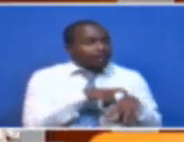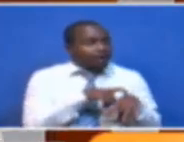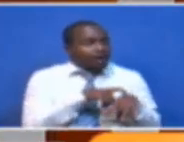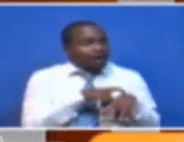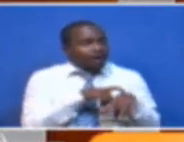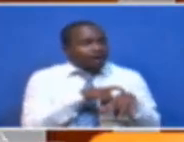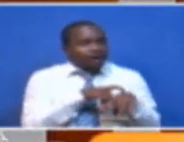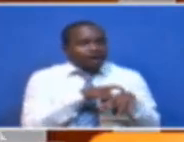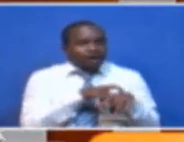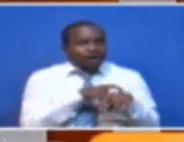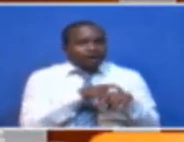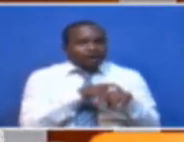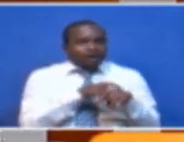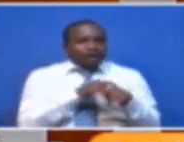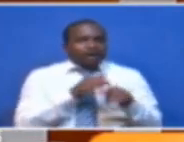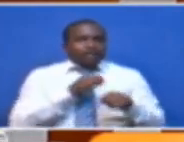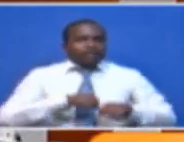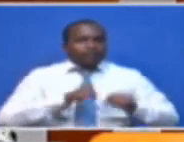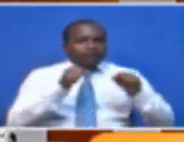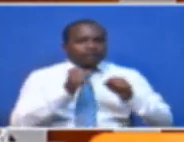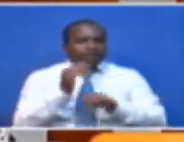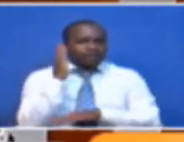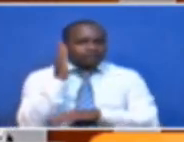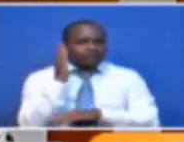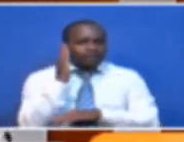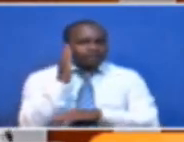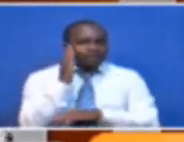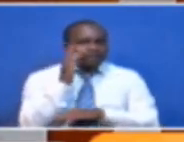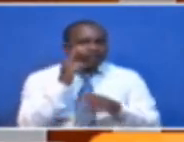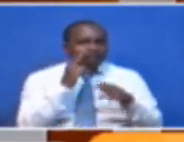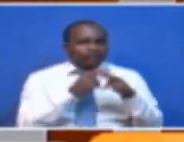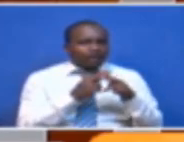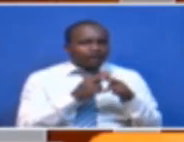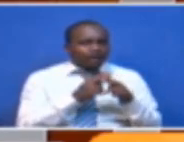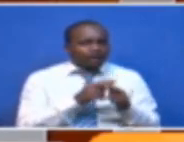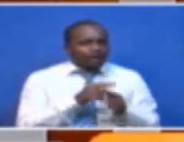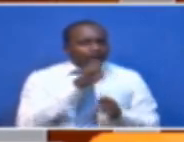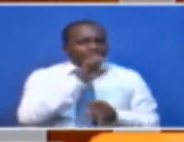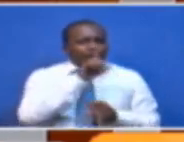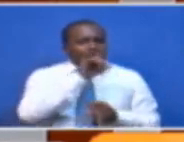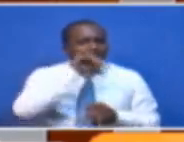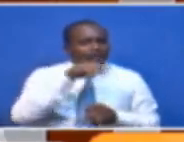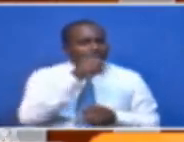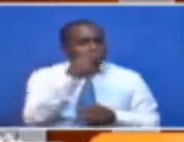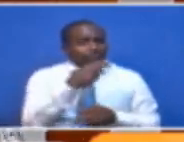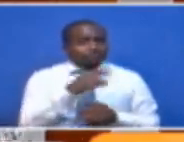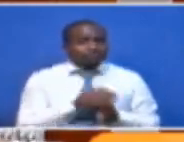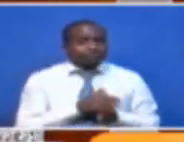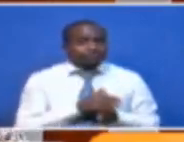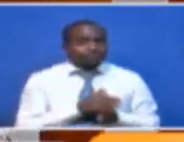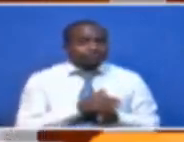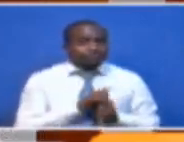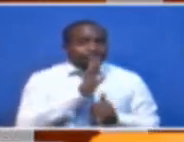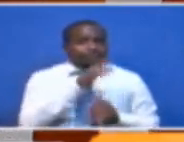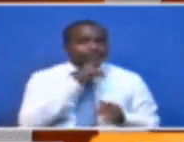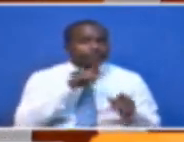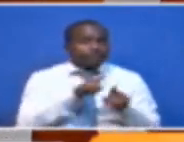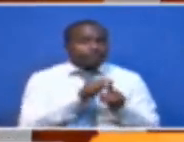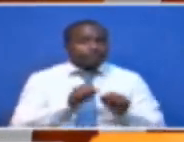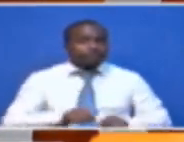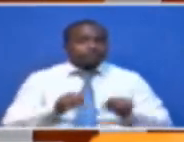commander was Elijah Sumbeiwo. Sumbeiwo, yes. His brother was a major in the army.